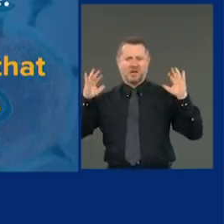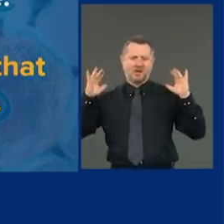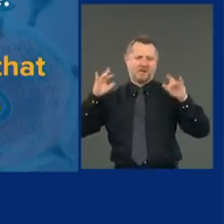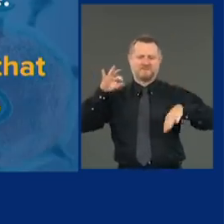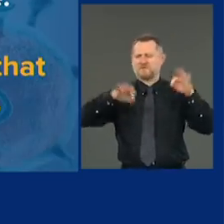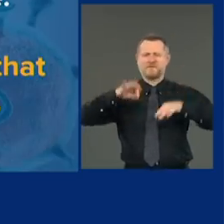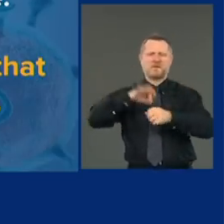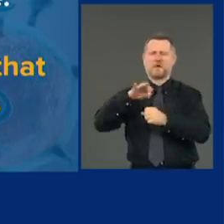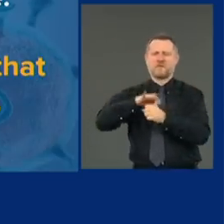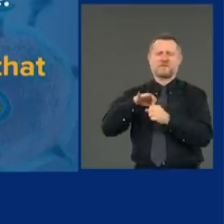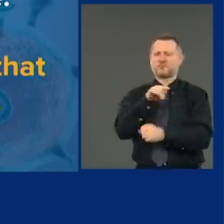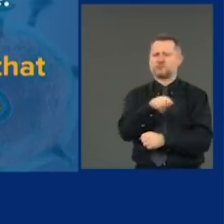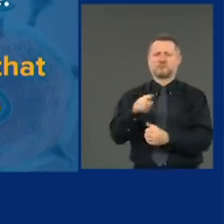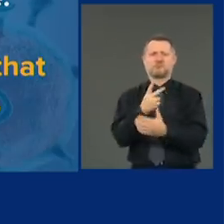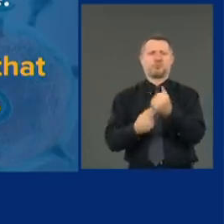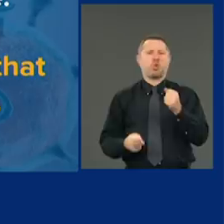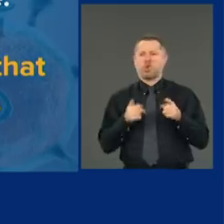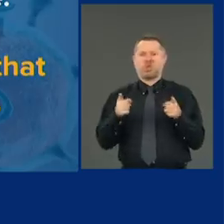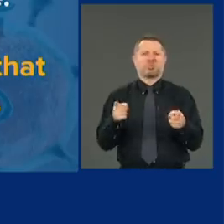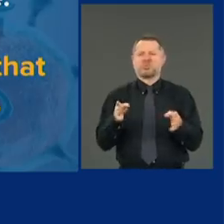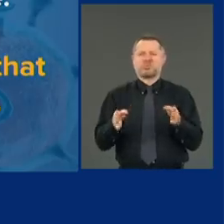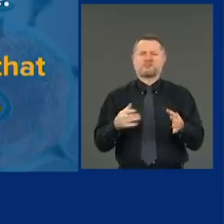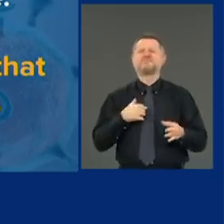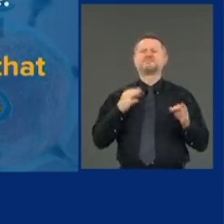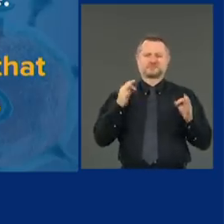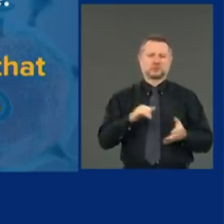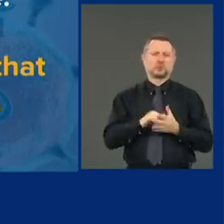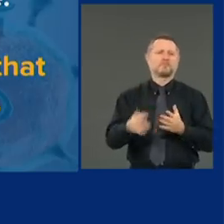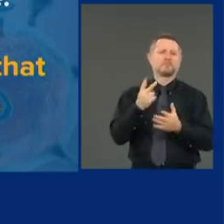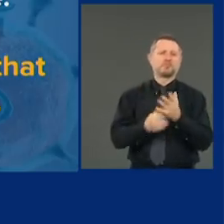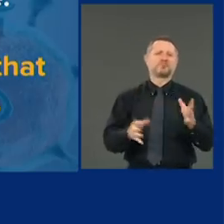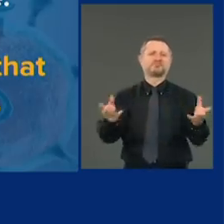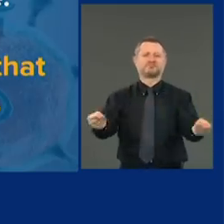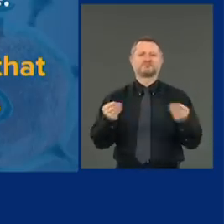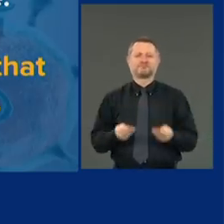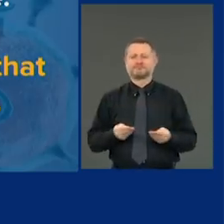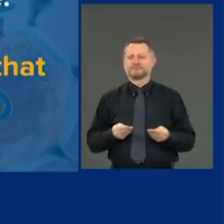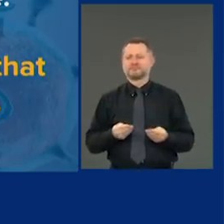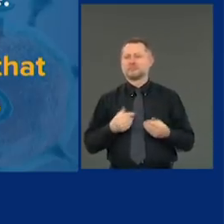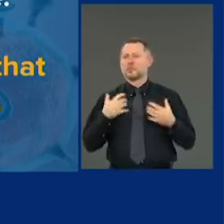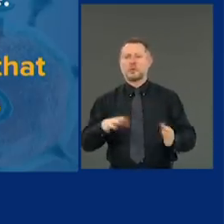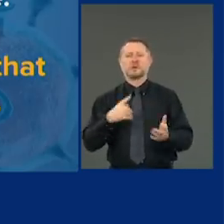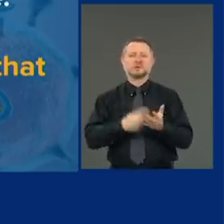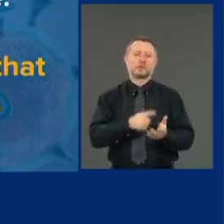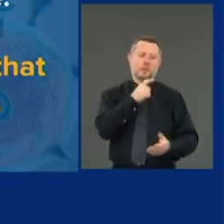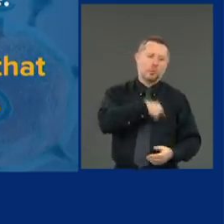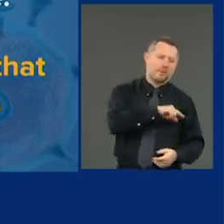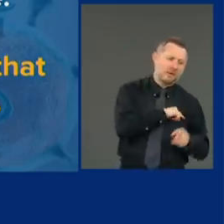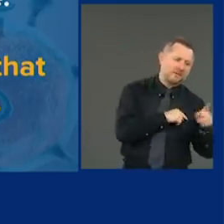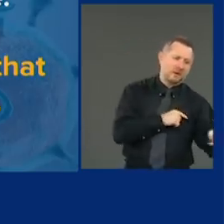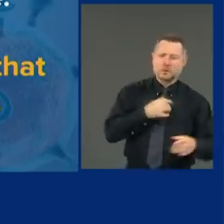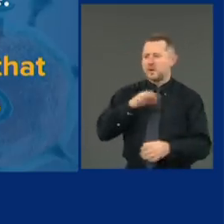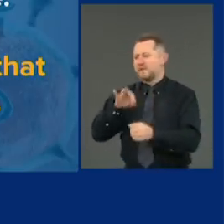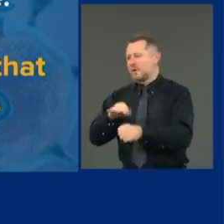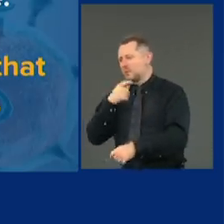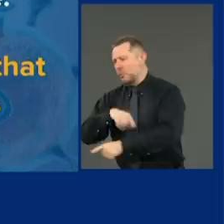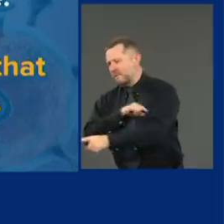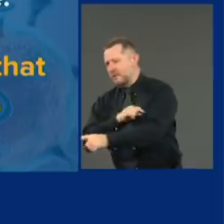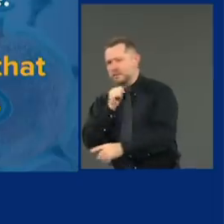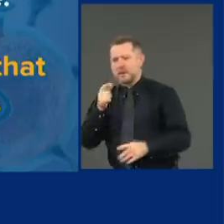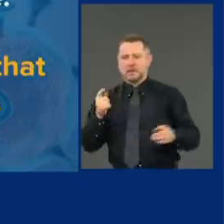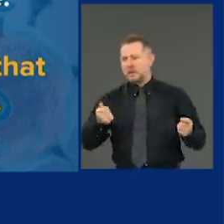That's clear. So the state will run both, and we don't have to get into a debate about who is an eligible voter in a